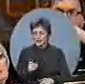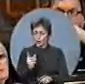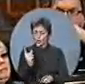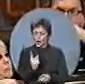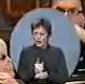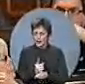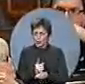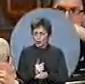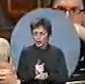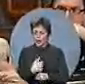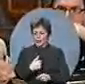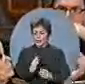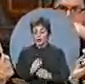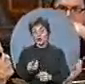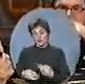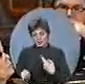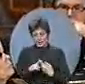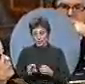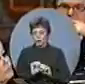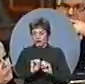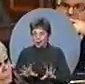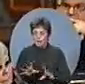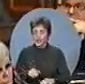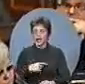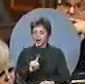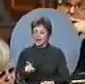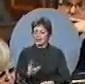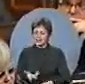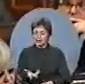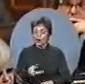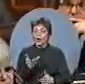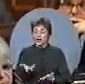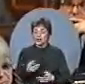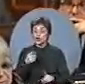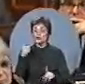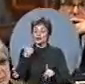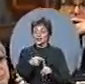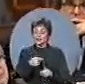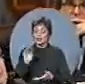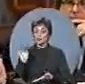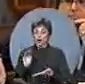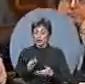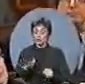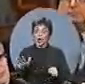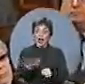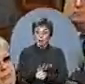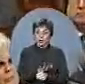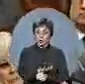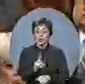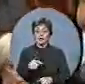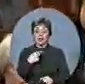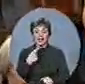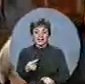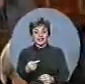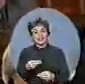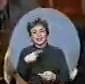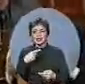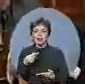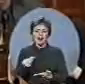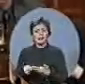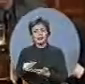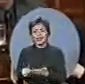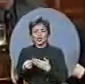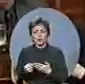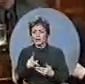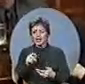if they truly intend to do that, they should answer the questions we ask. Are they going to set absolute